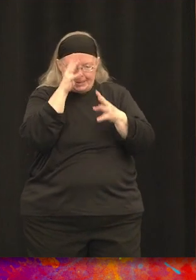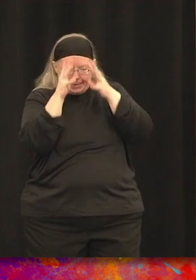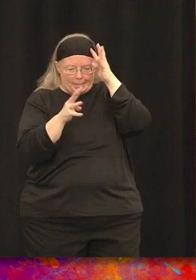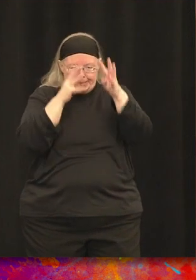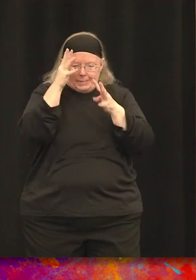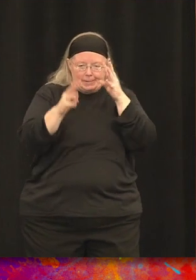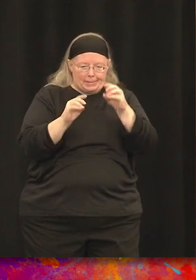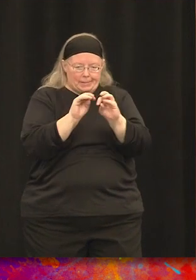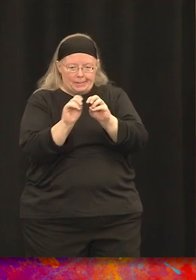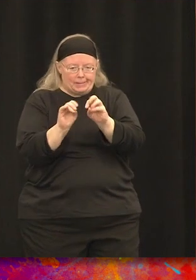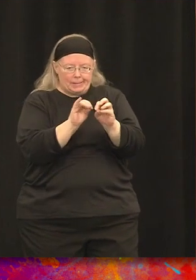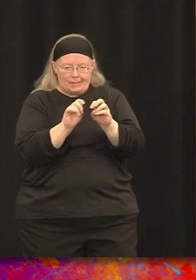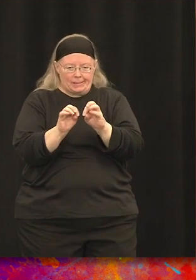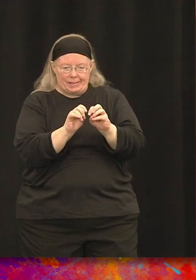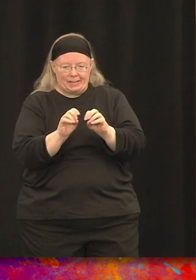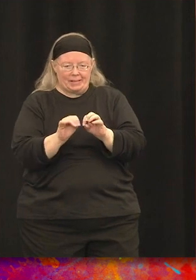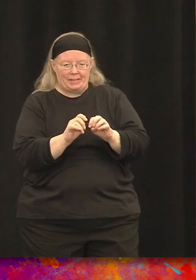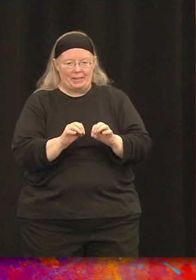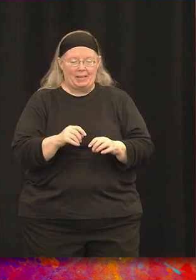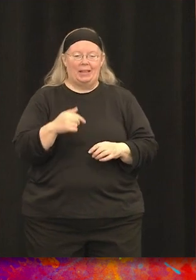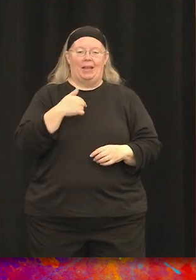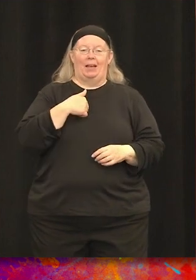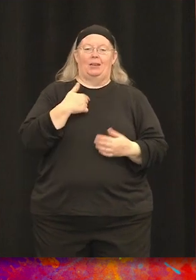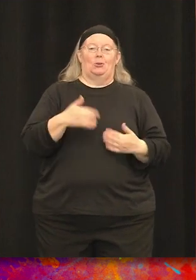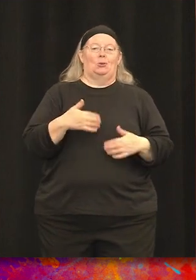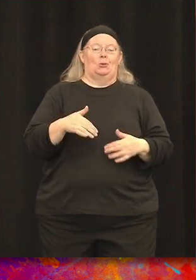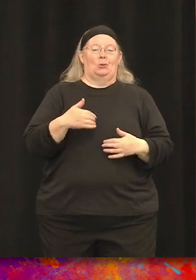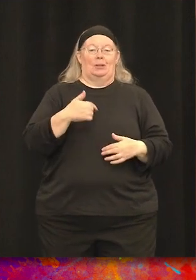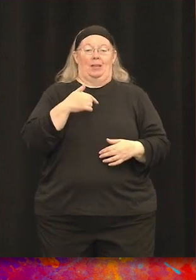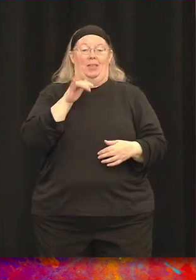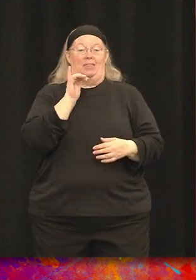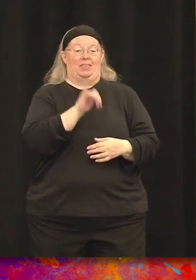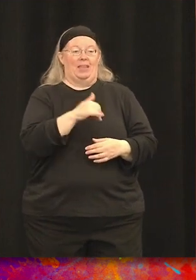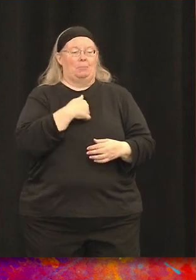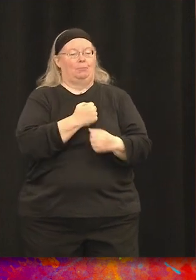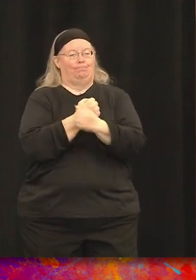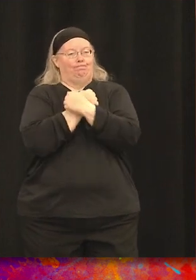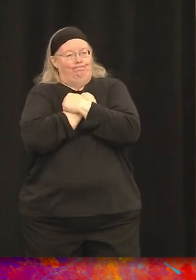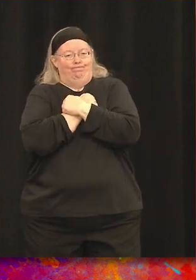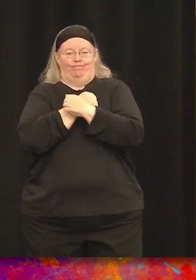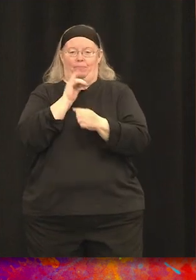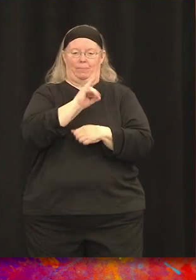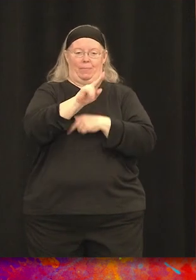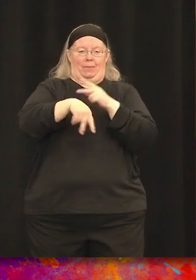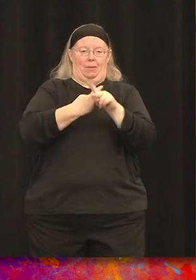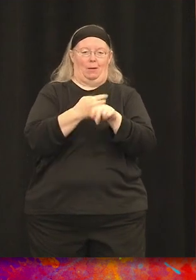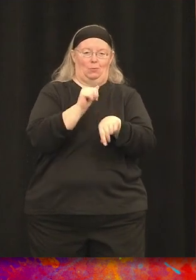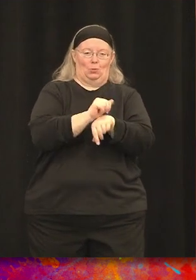Thank you. This one is for you.